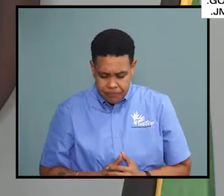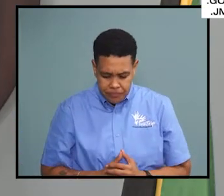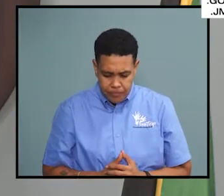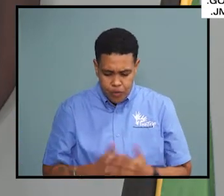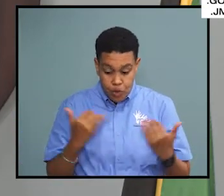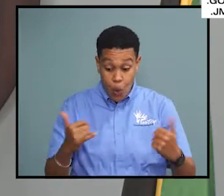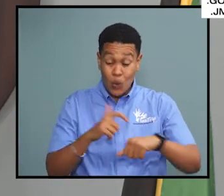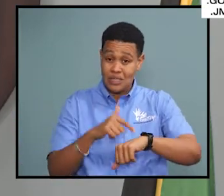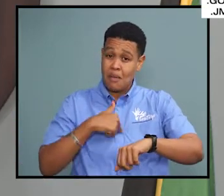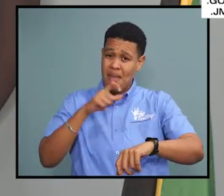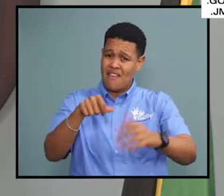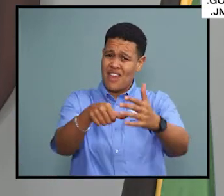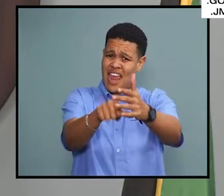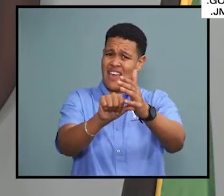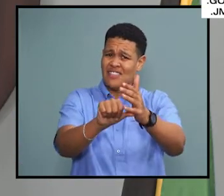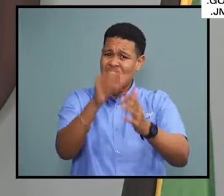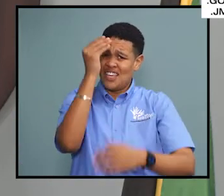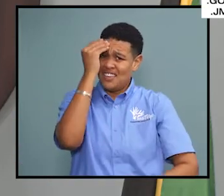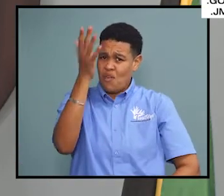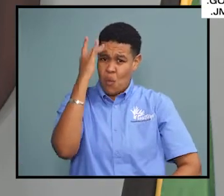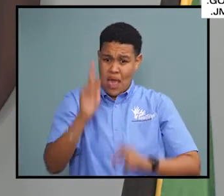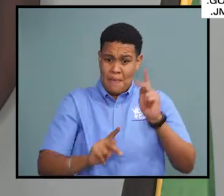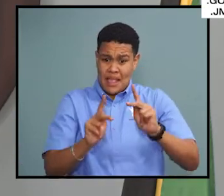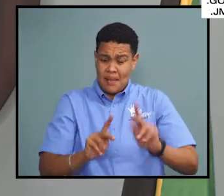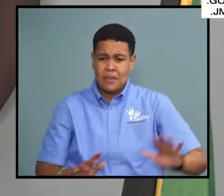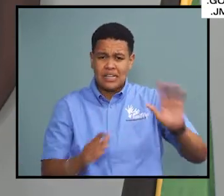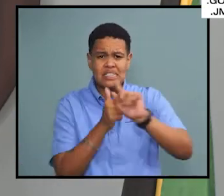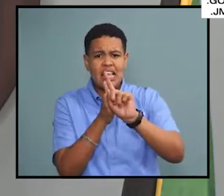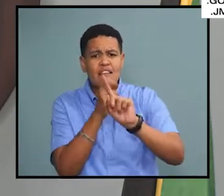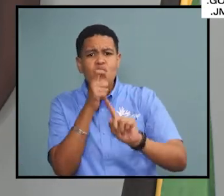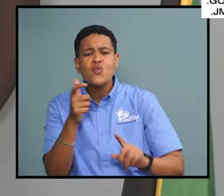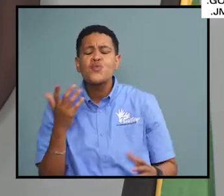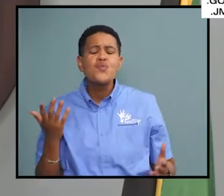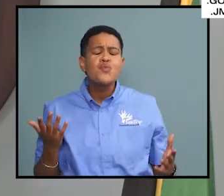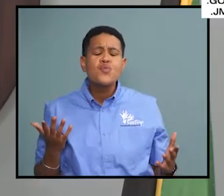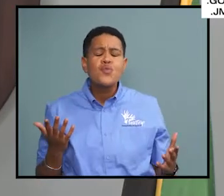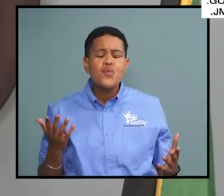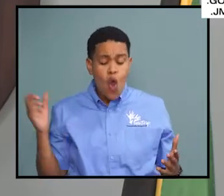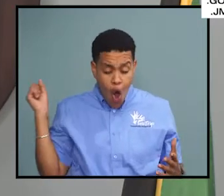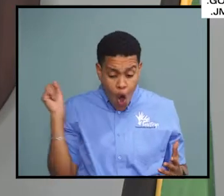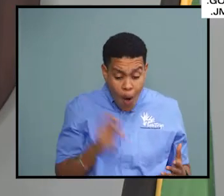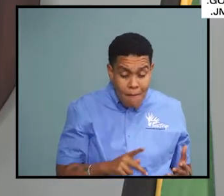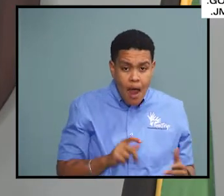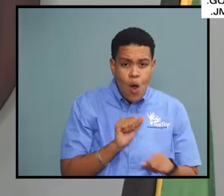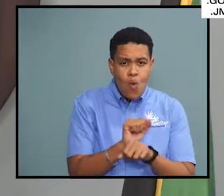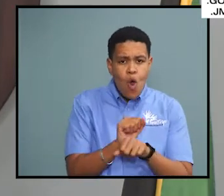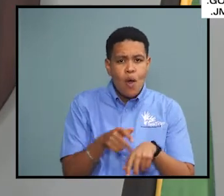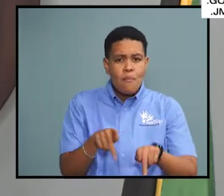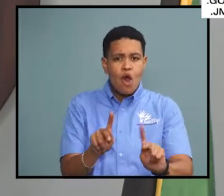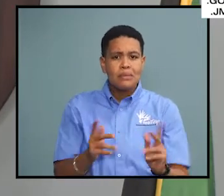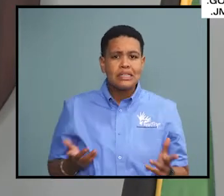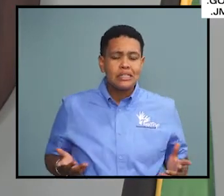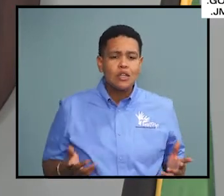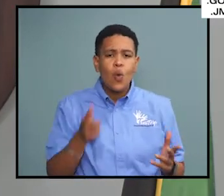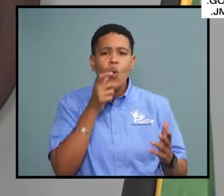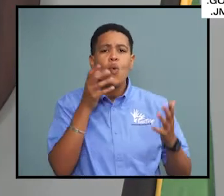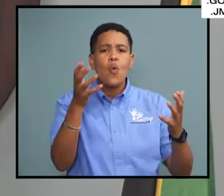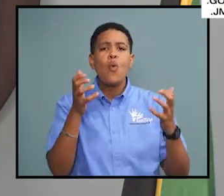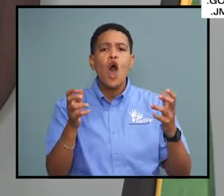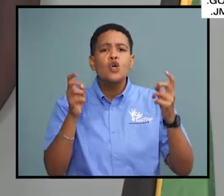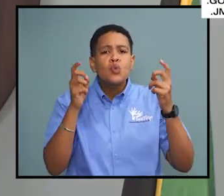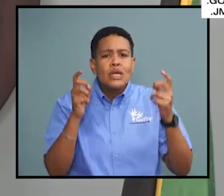have to emphasize, because there are persons who are coming back on work permits and who would want to